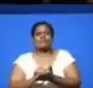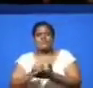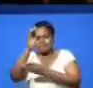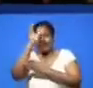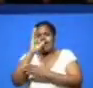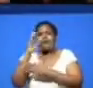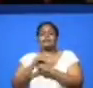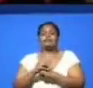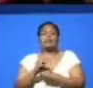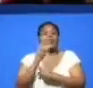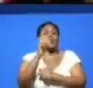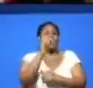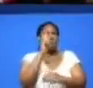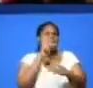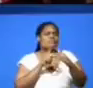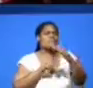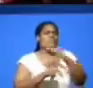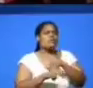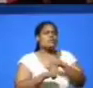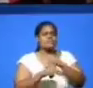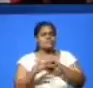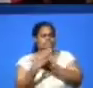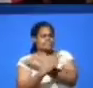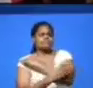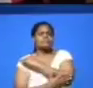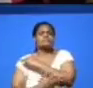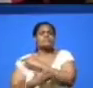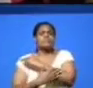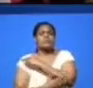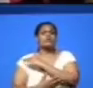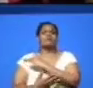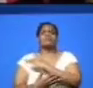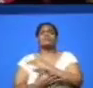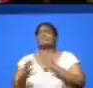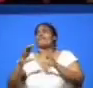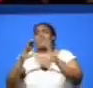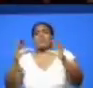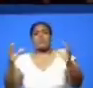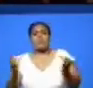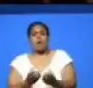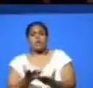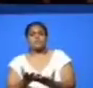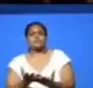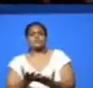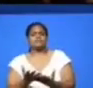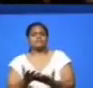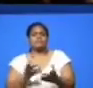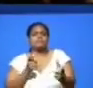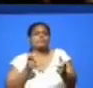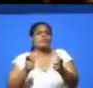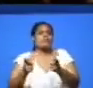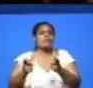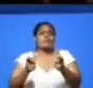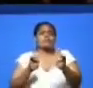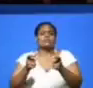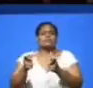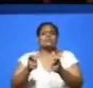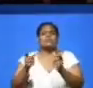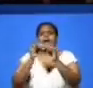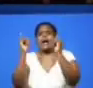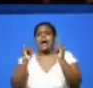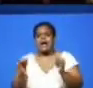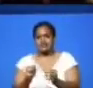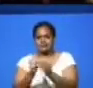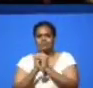One prophet in a nation and his world overtaken by idol